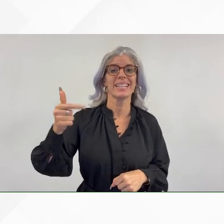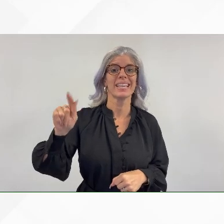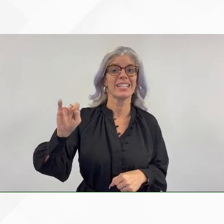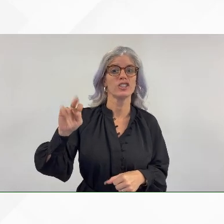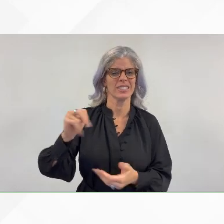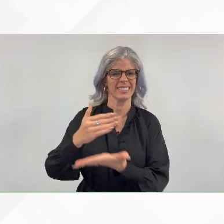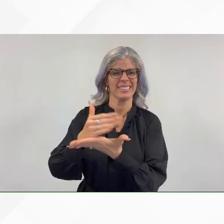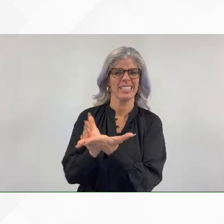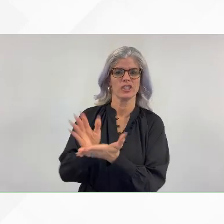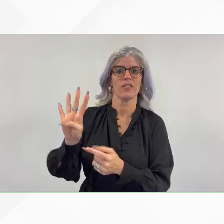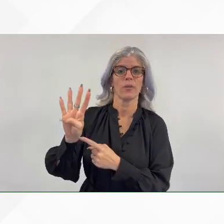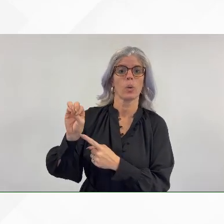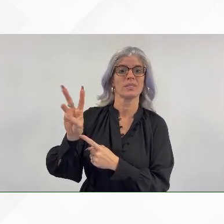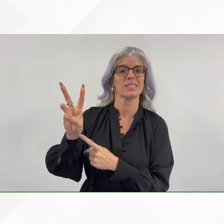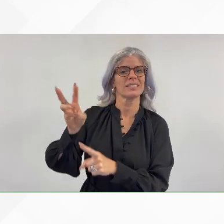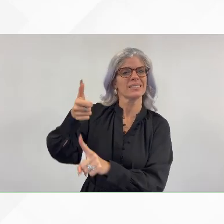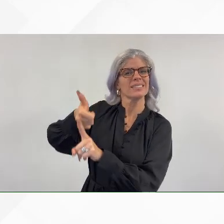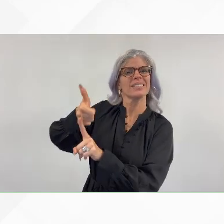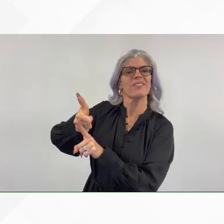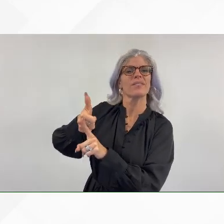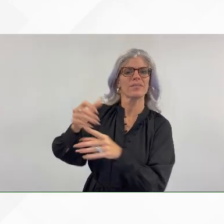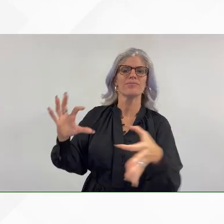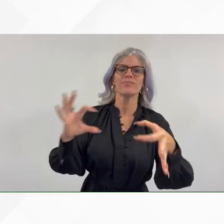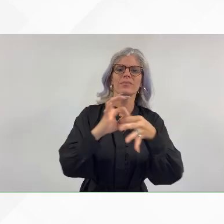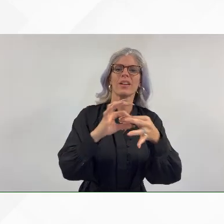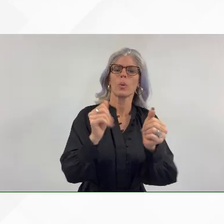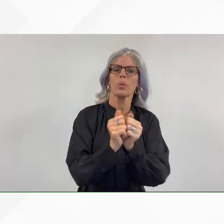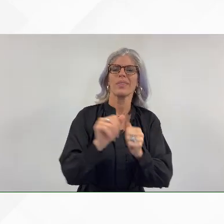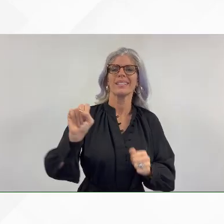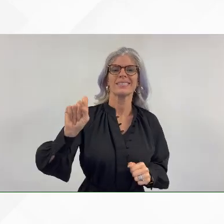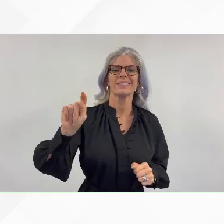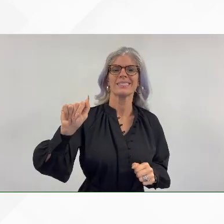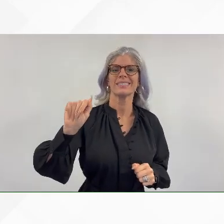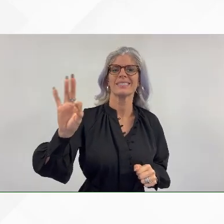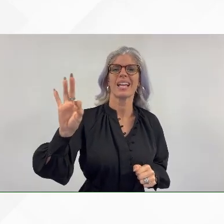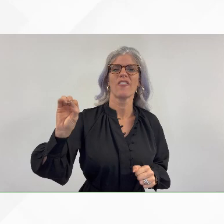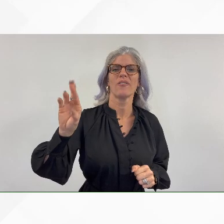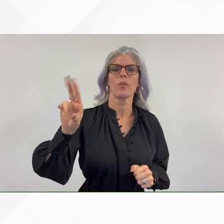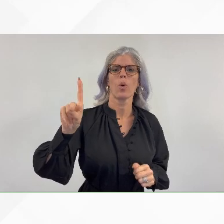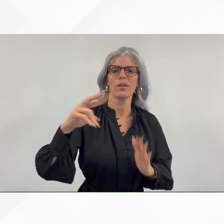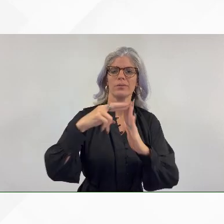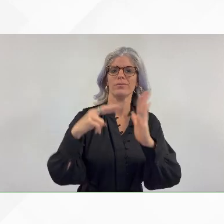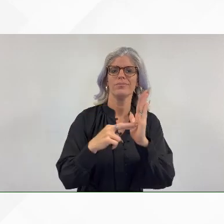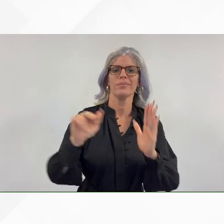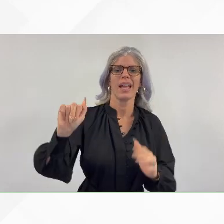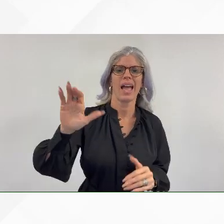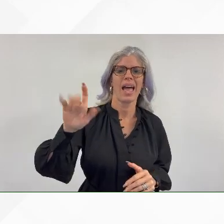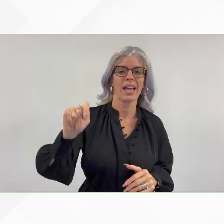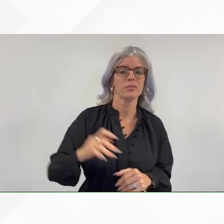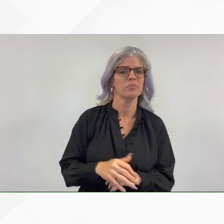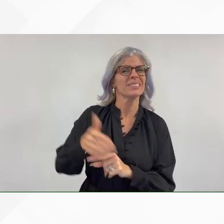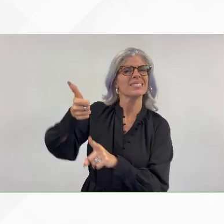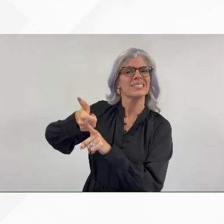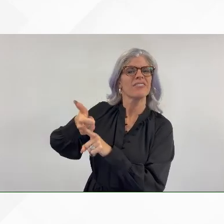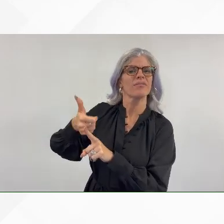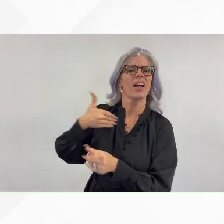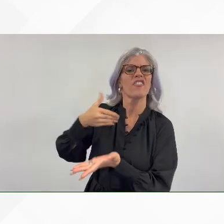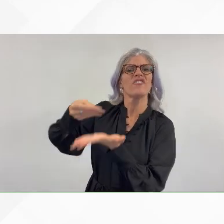for cost-effective measures to reduce or eliminate the potential threat of similar damage to a facility during a future